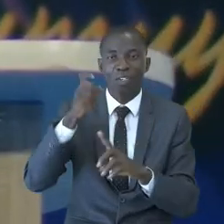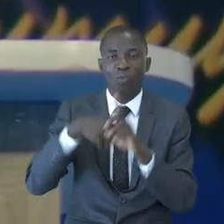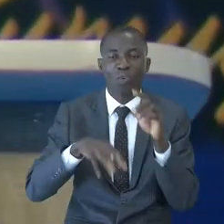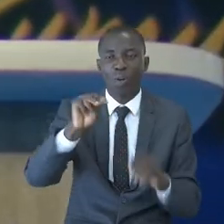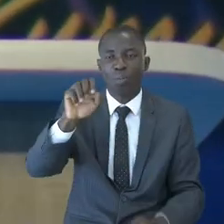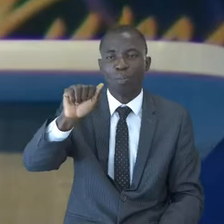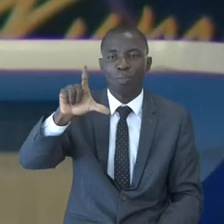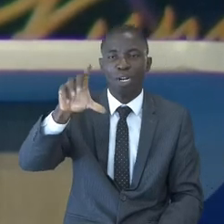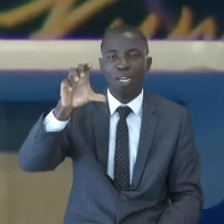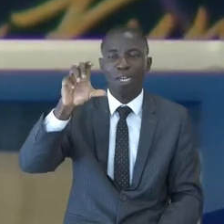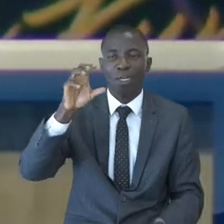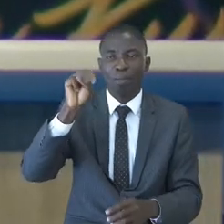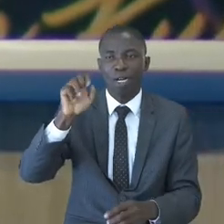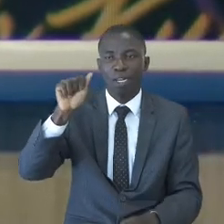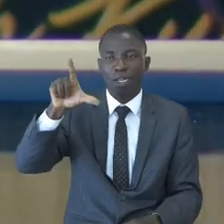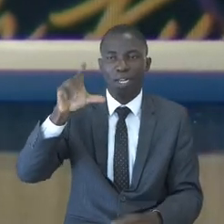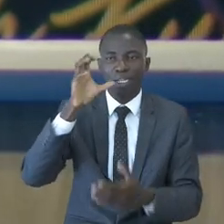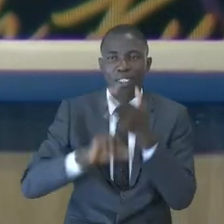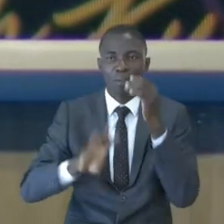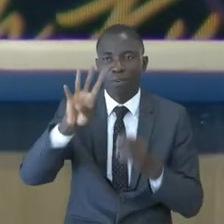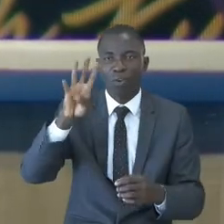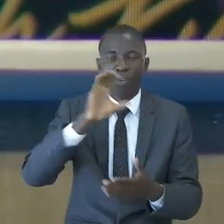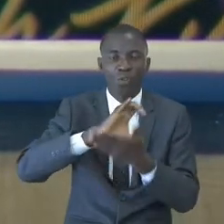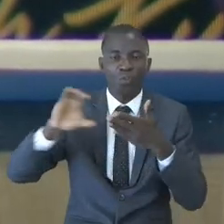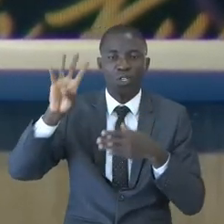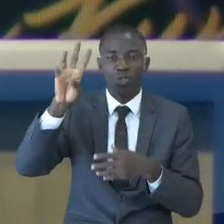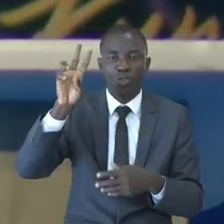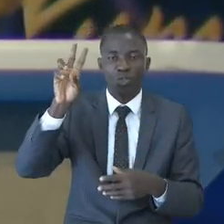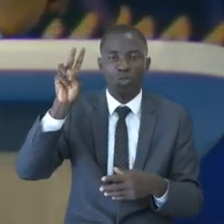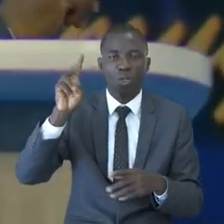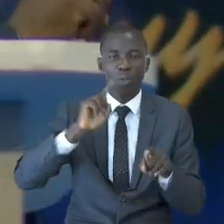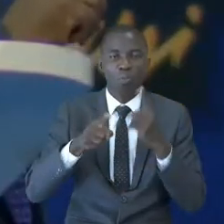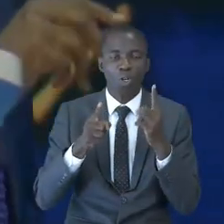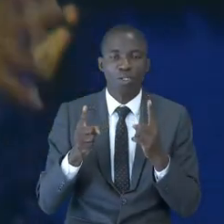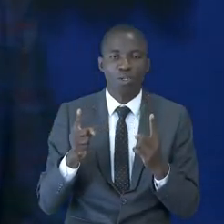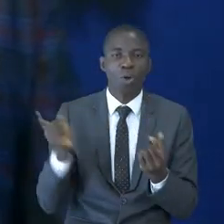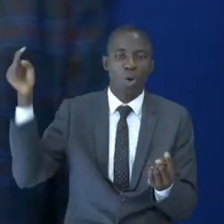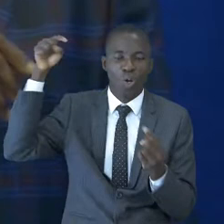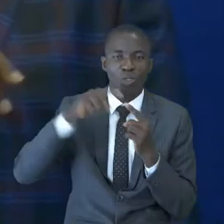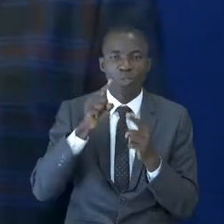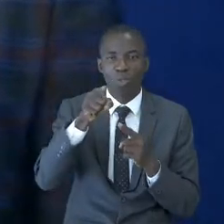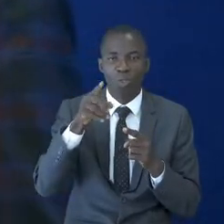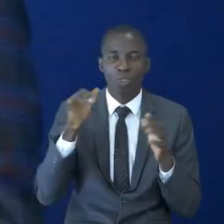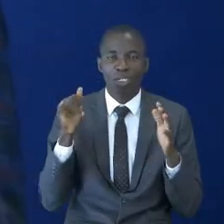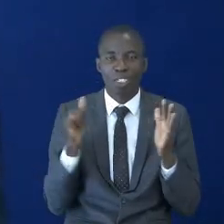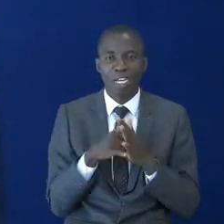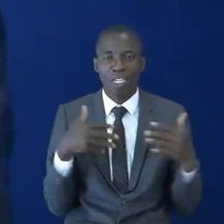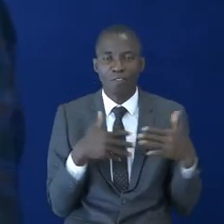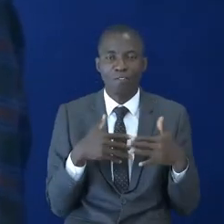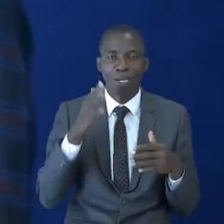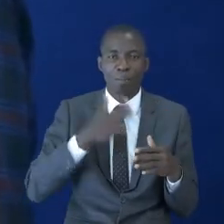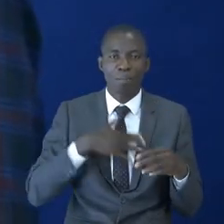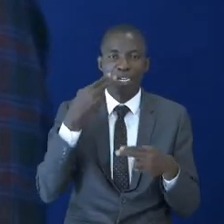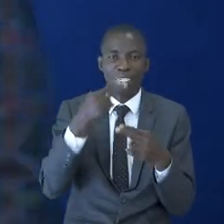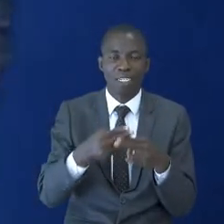chapter 4, and I'm reading from verse 2. It says, "But unto you that fear